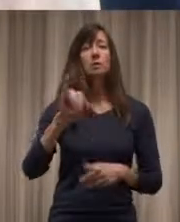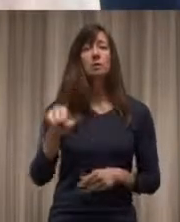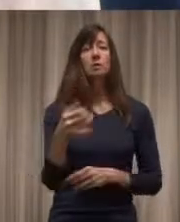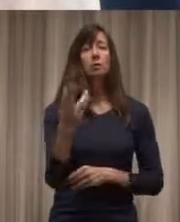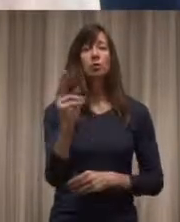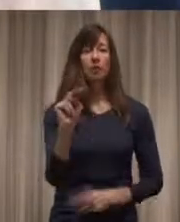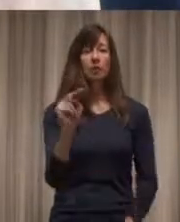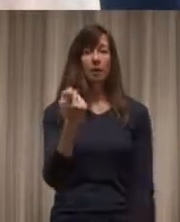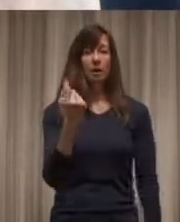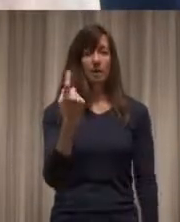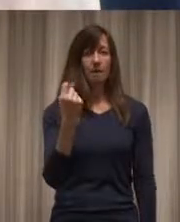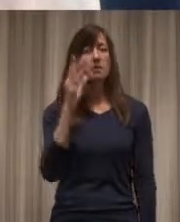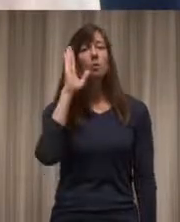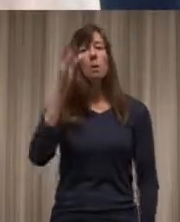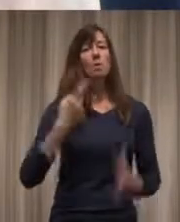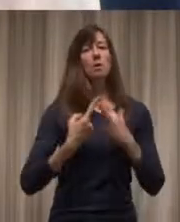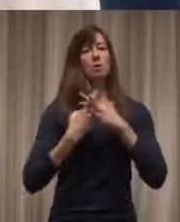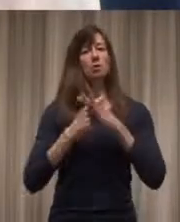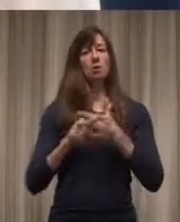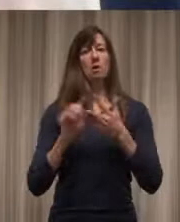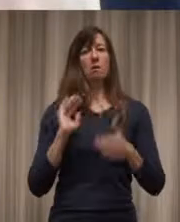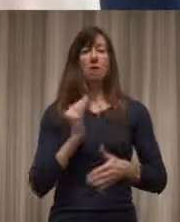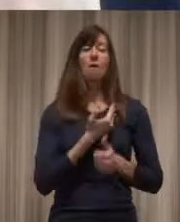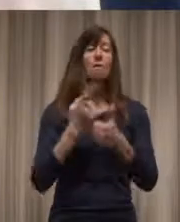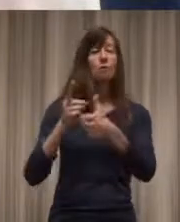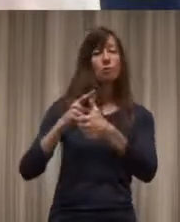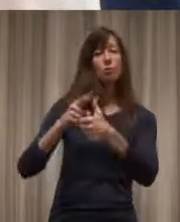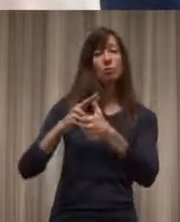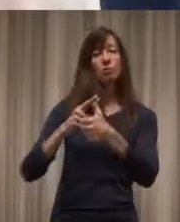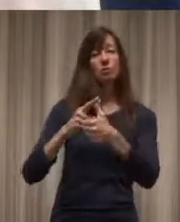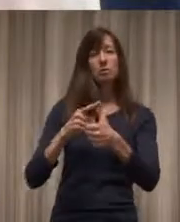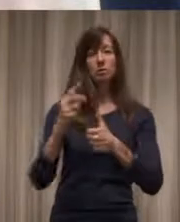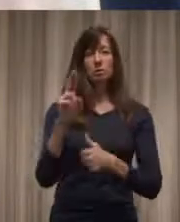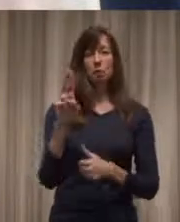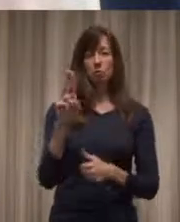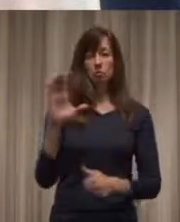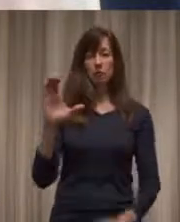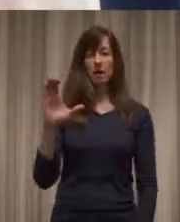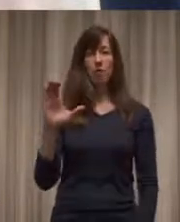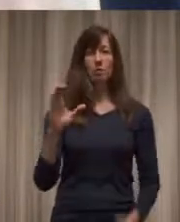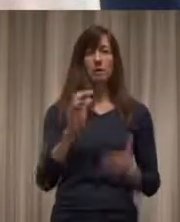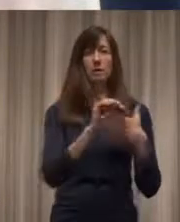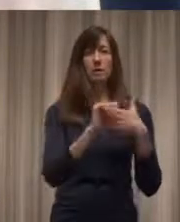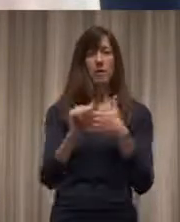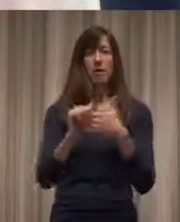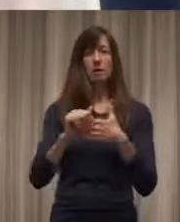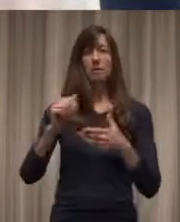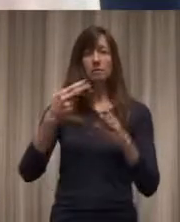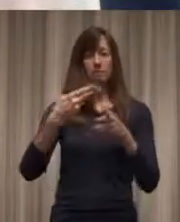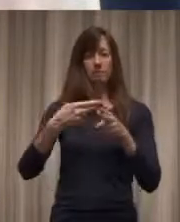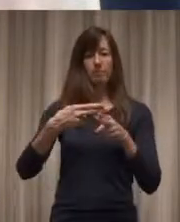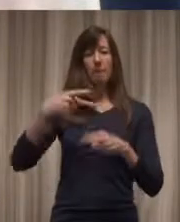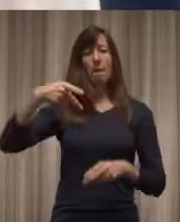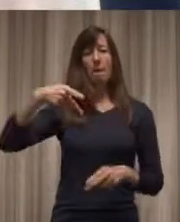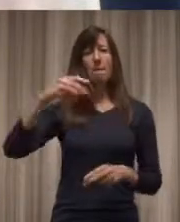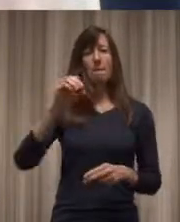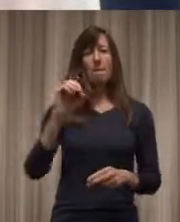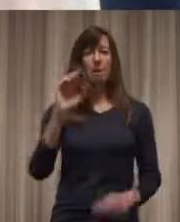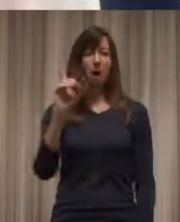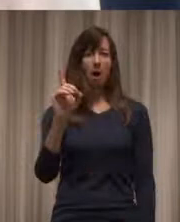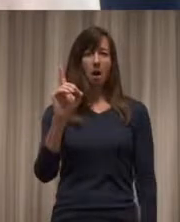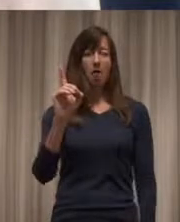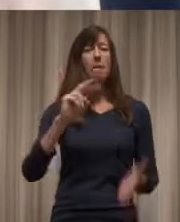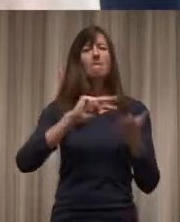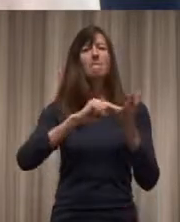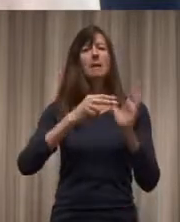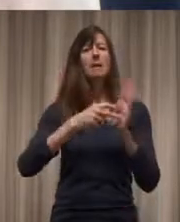activate our first county-led POD, point of distribution. That's a new acronym that many of us will start to hear